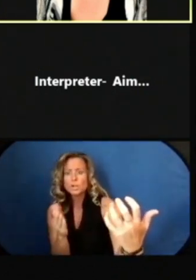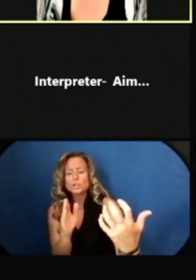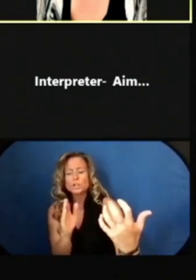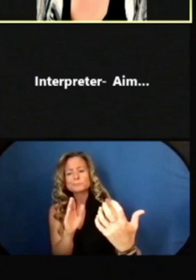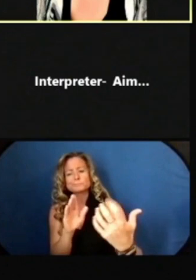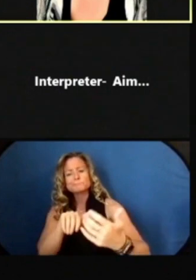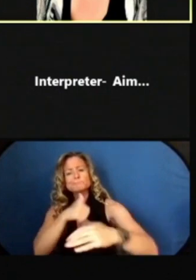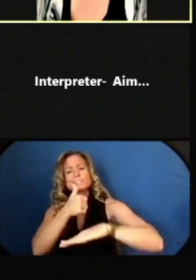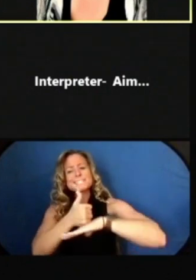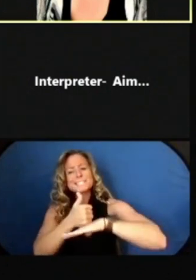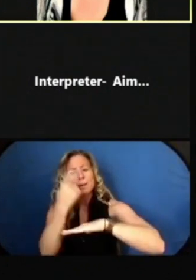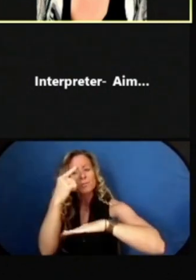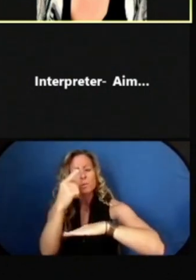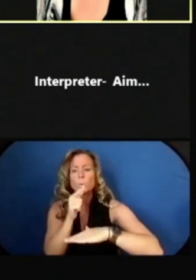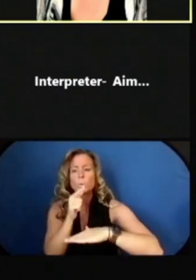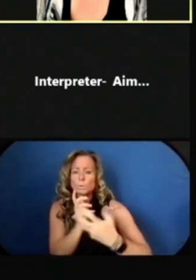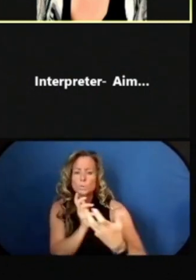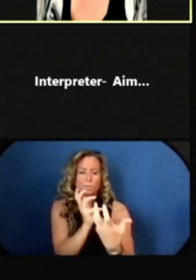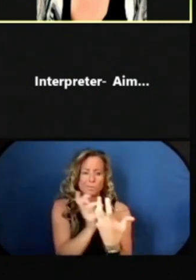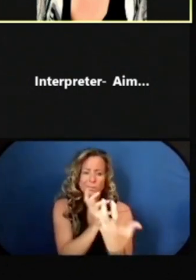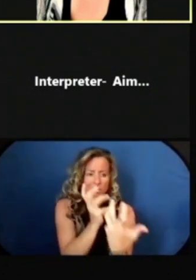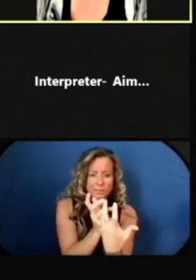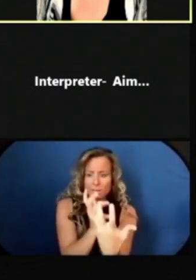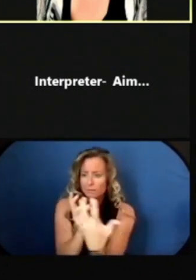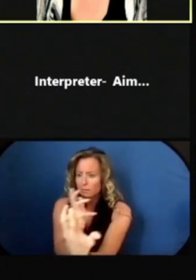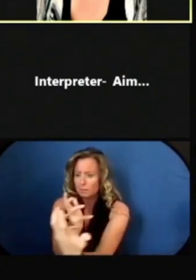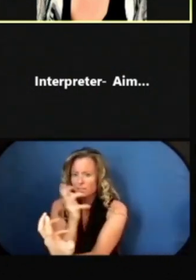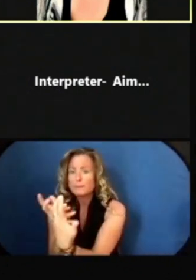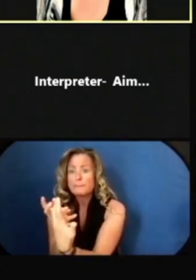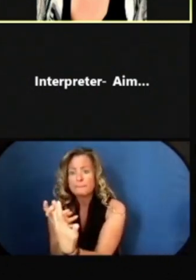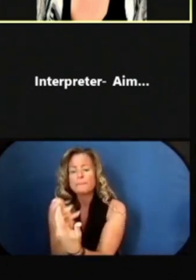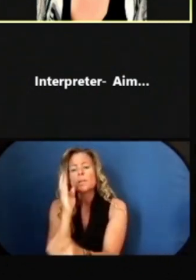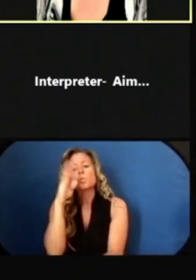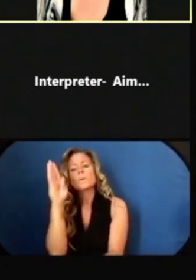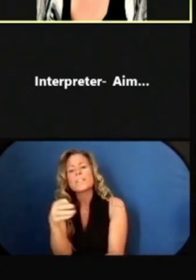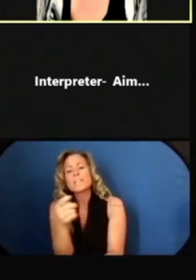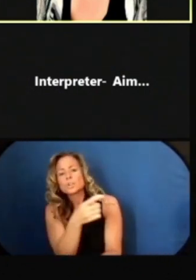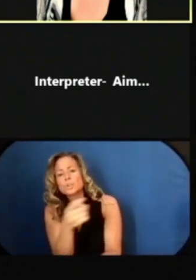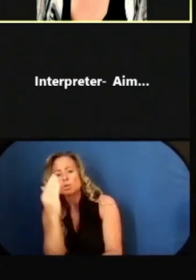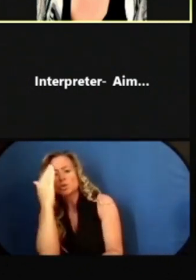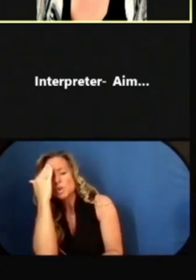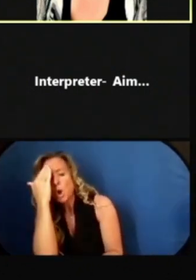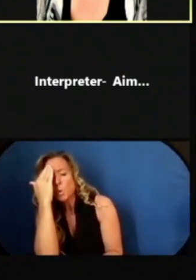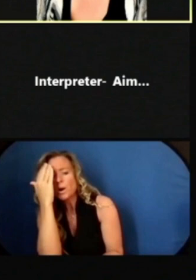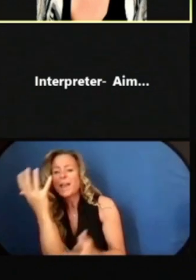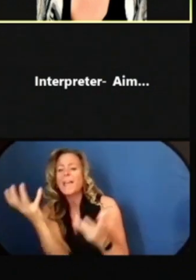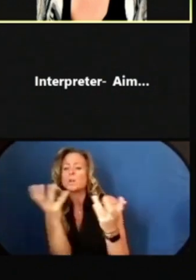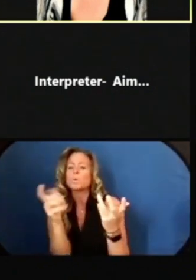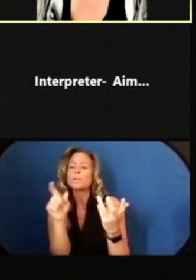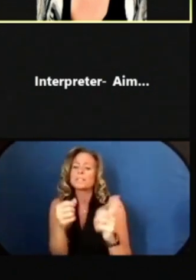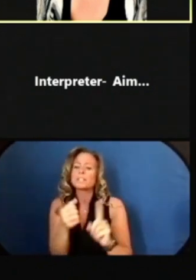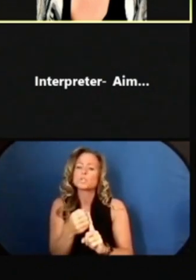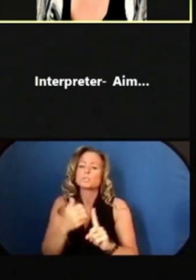for, and what they want to do and what they know and what they need to learn.